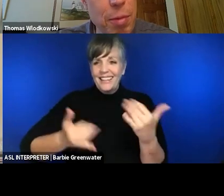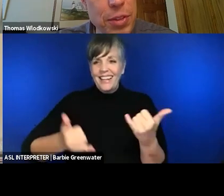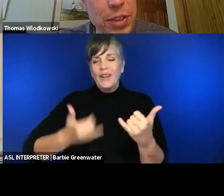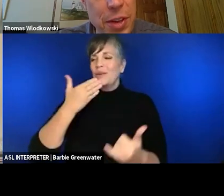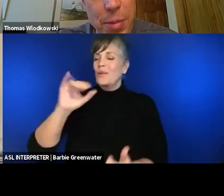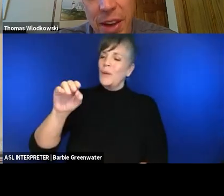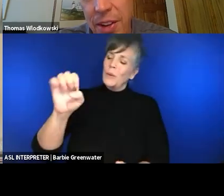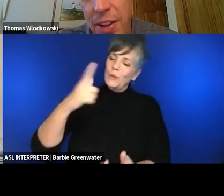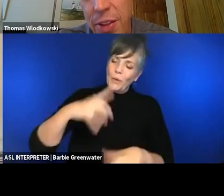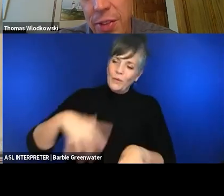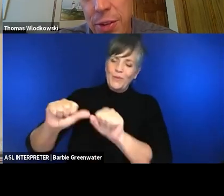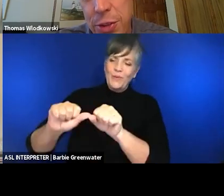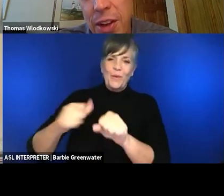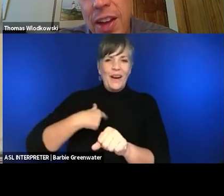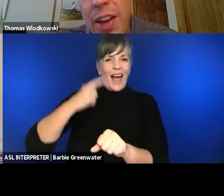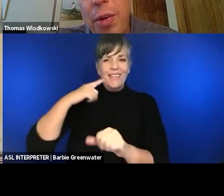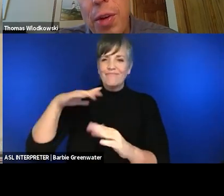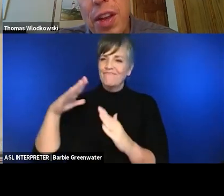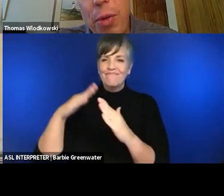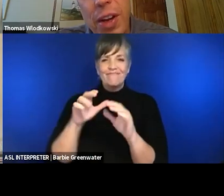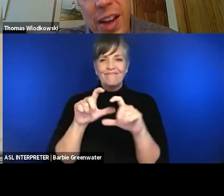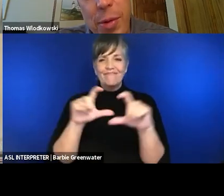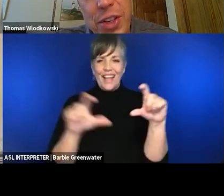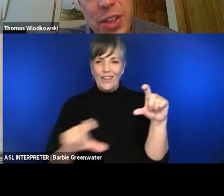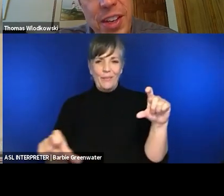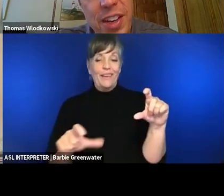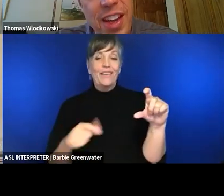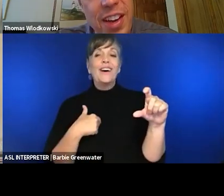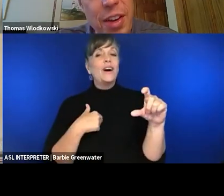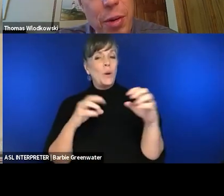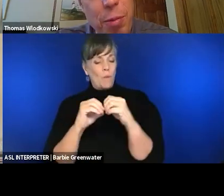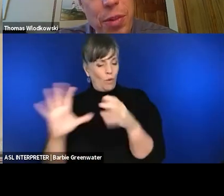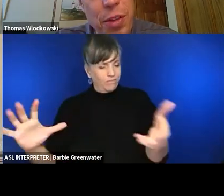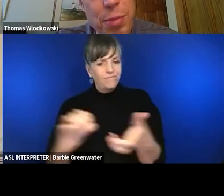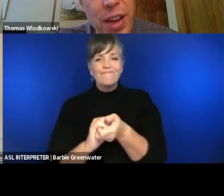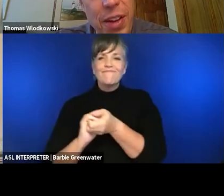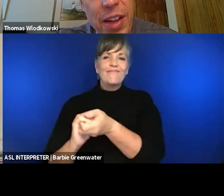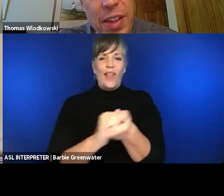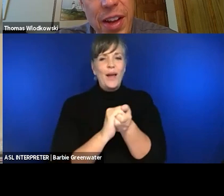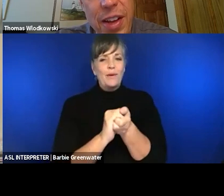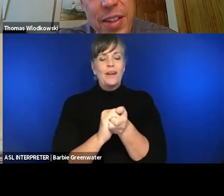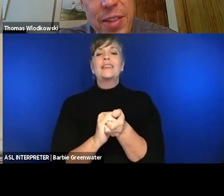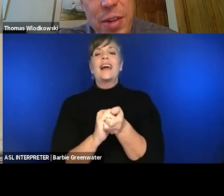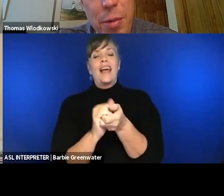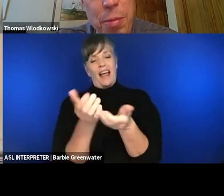be a real stellar panel. And I think we need more collaboration. And you know, until this panel,